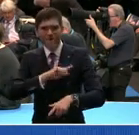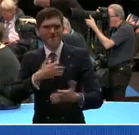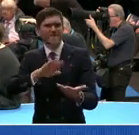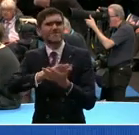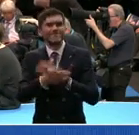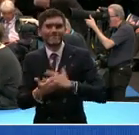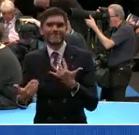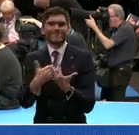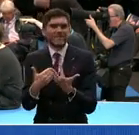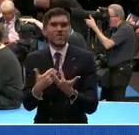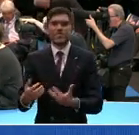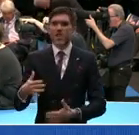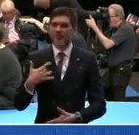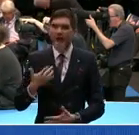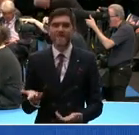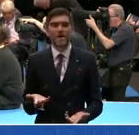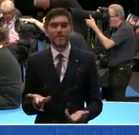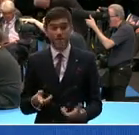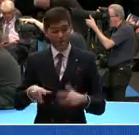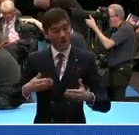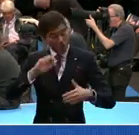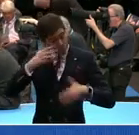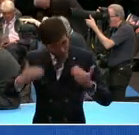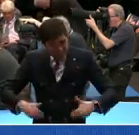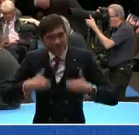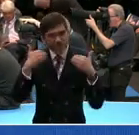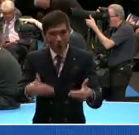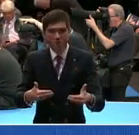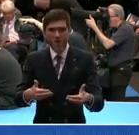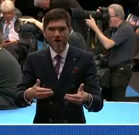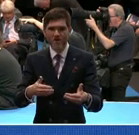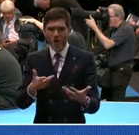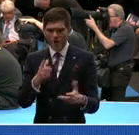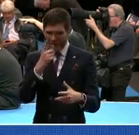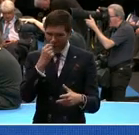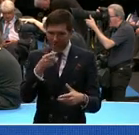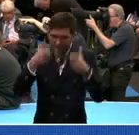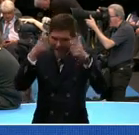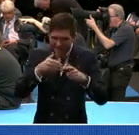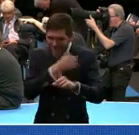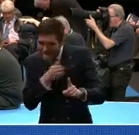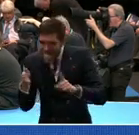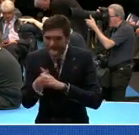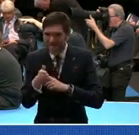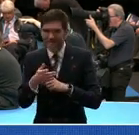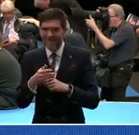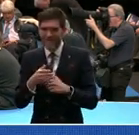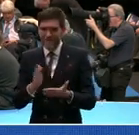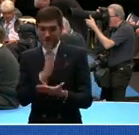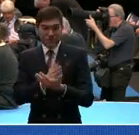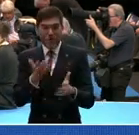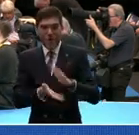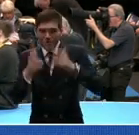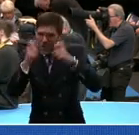are causing. But we are going to go further to close down the legal loopholes exploited by these offenders.